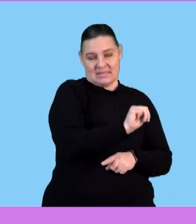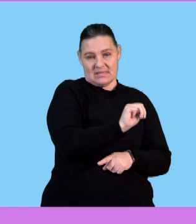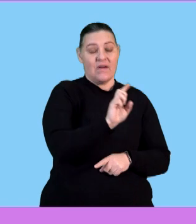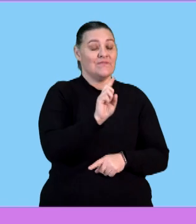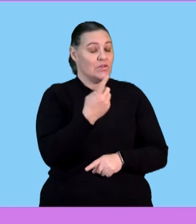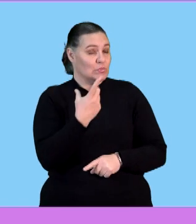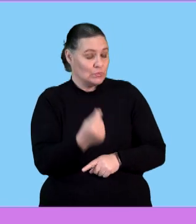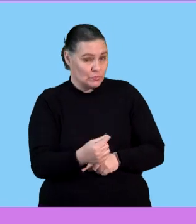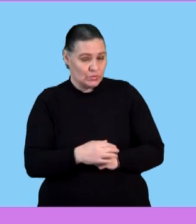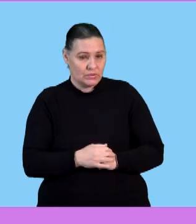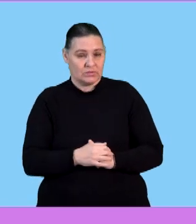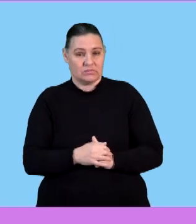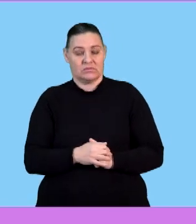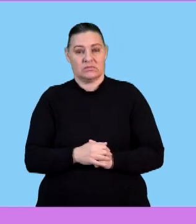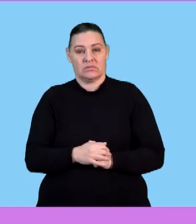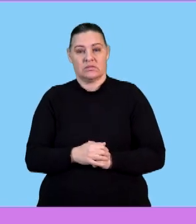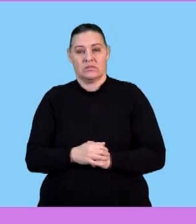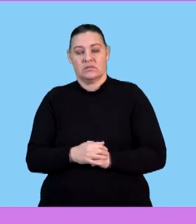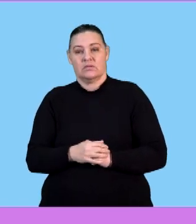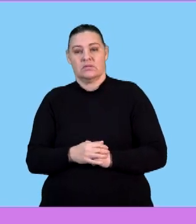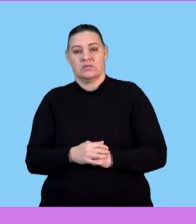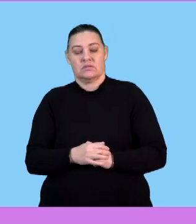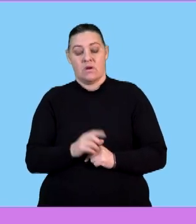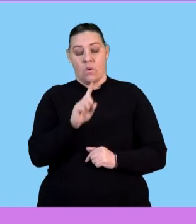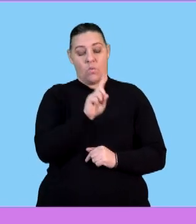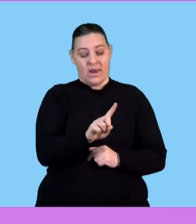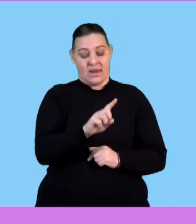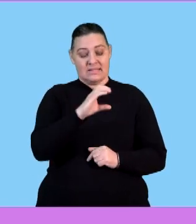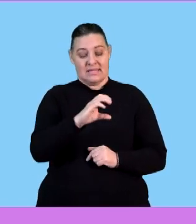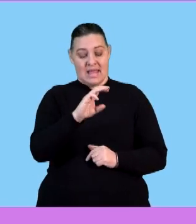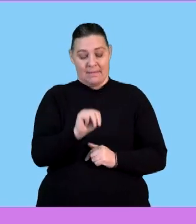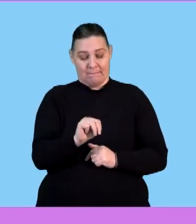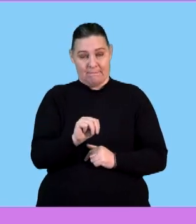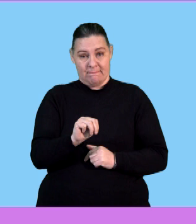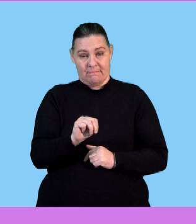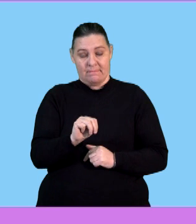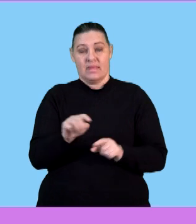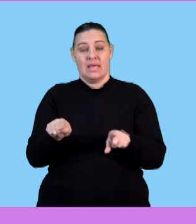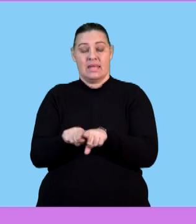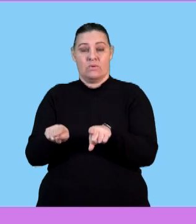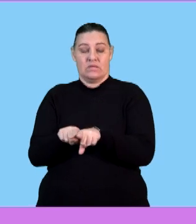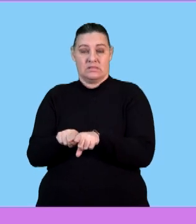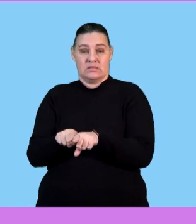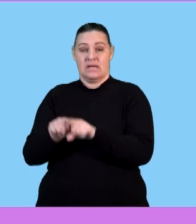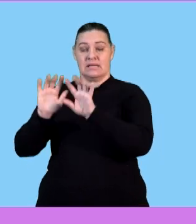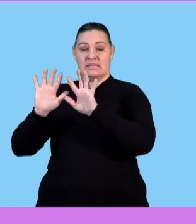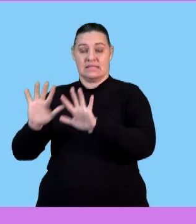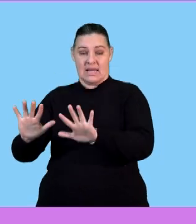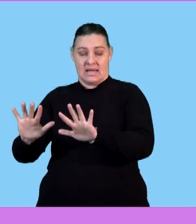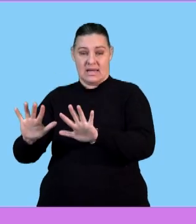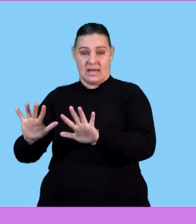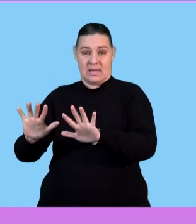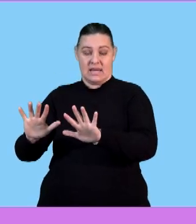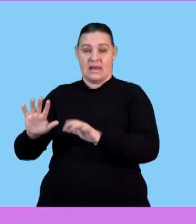thing we've got to do is we've got to go 1 centimeter equals 10